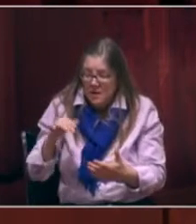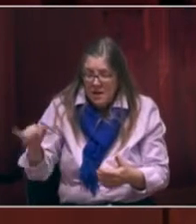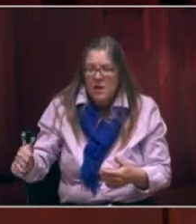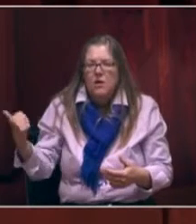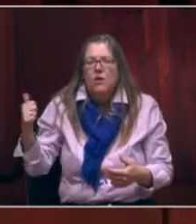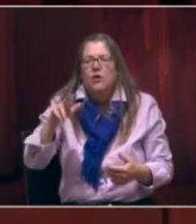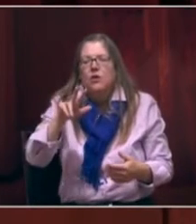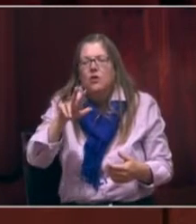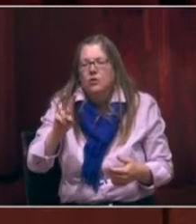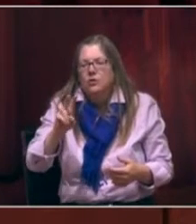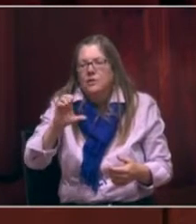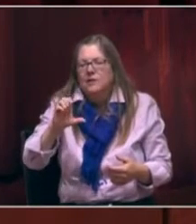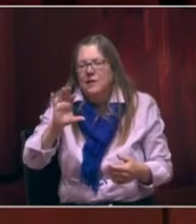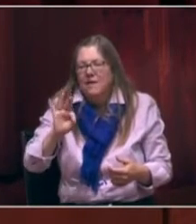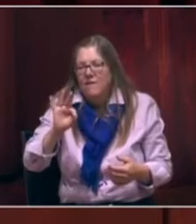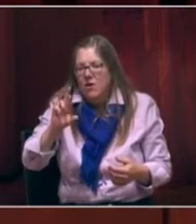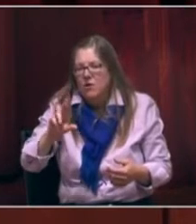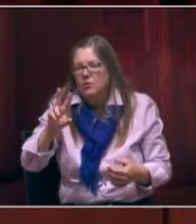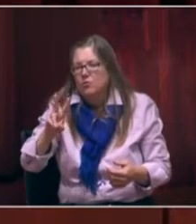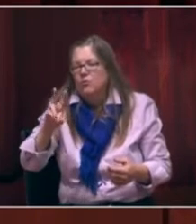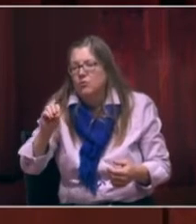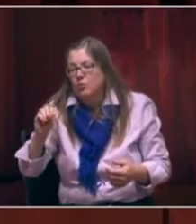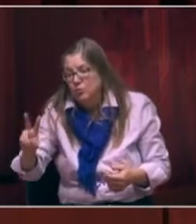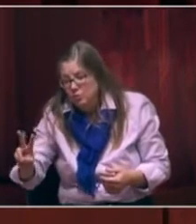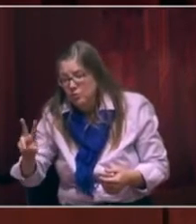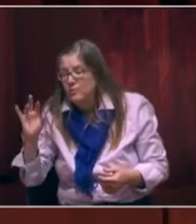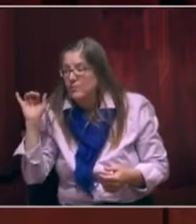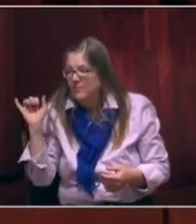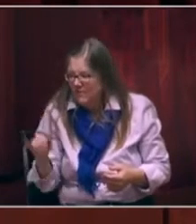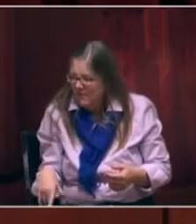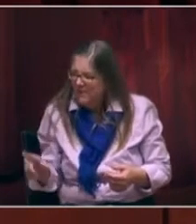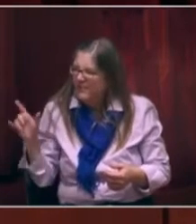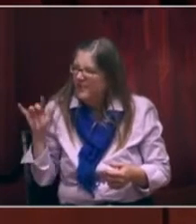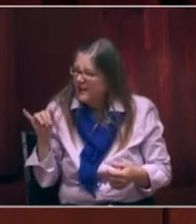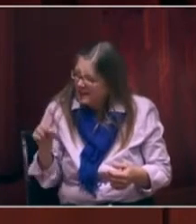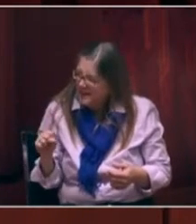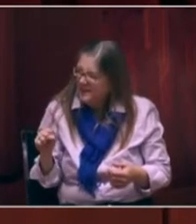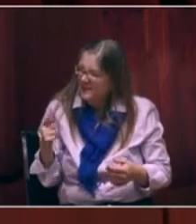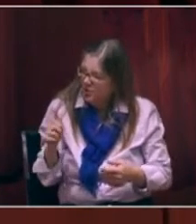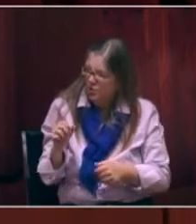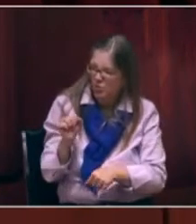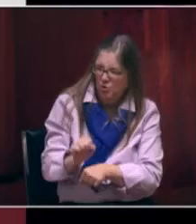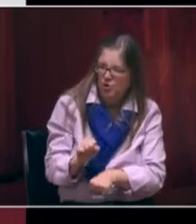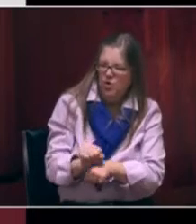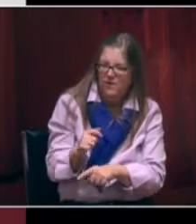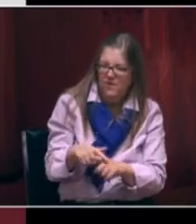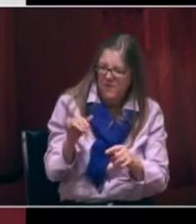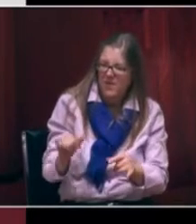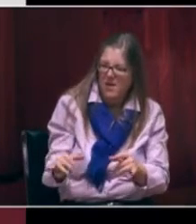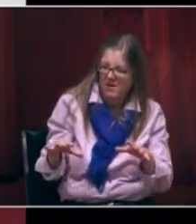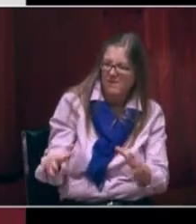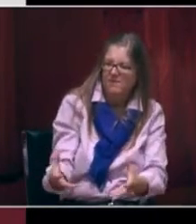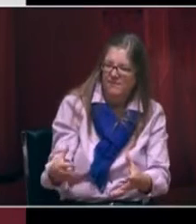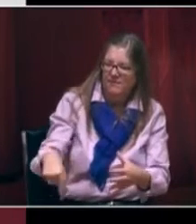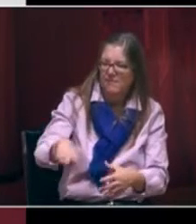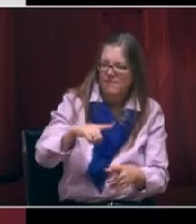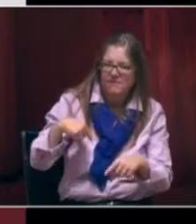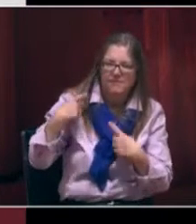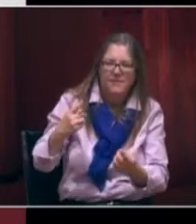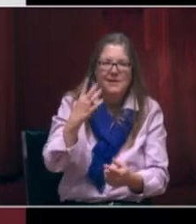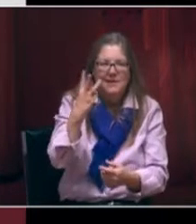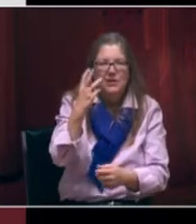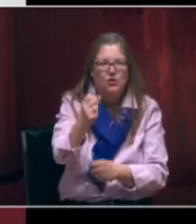32 CFR 2002, which is the work from that, or it is the product of that work together